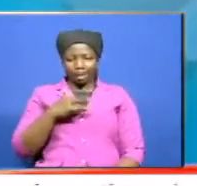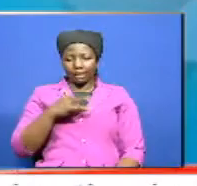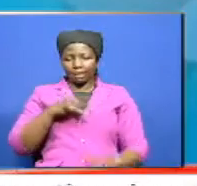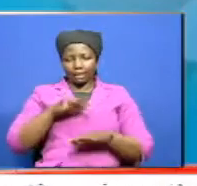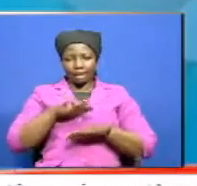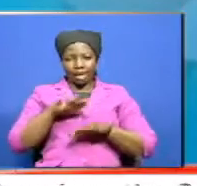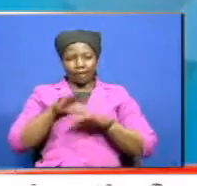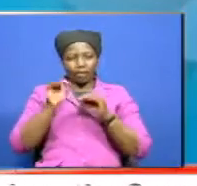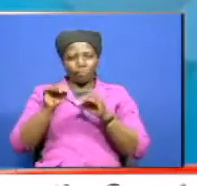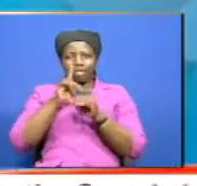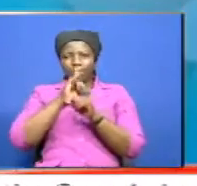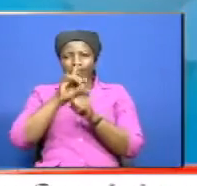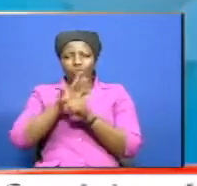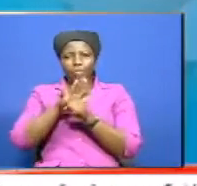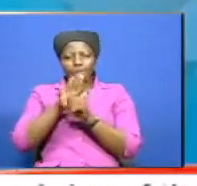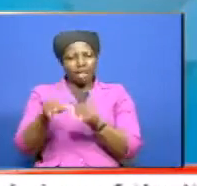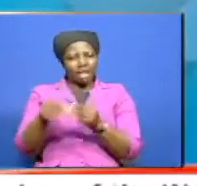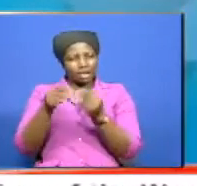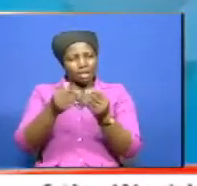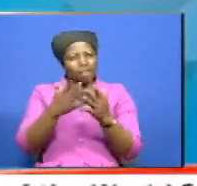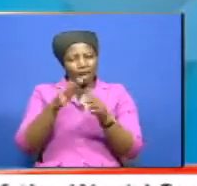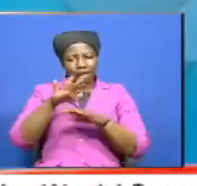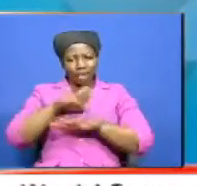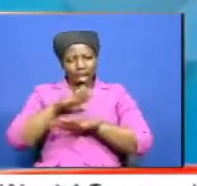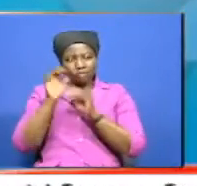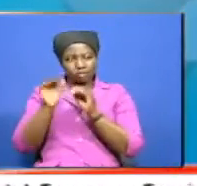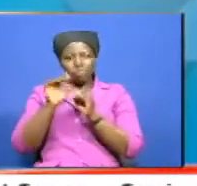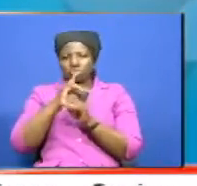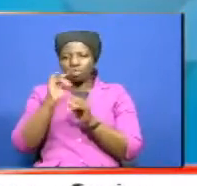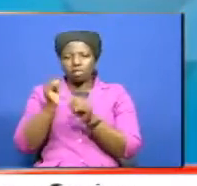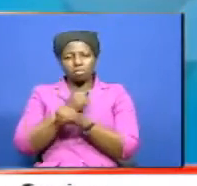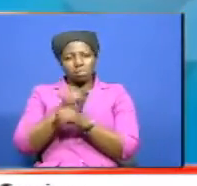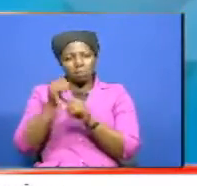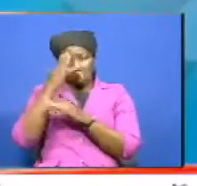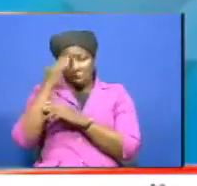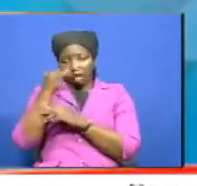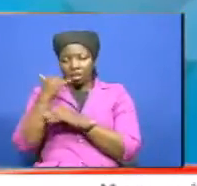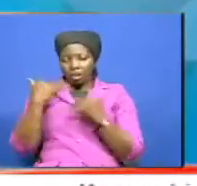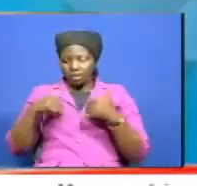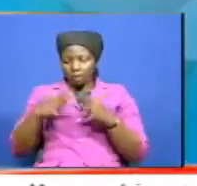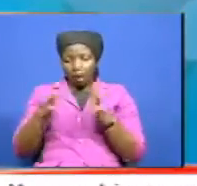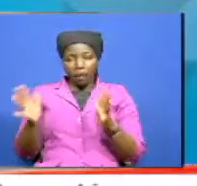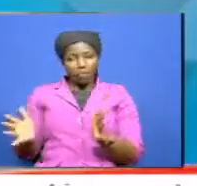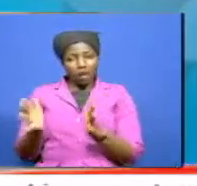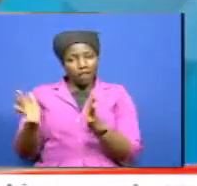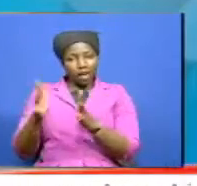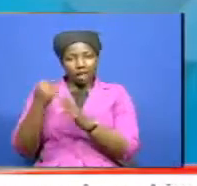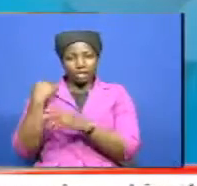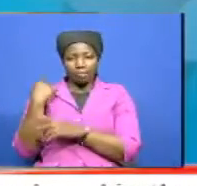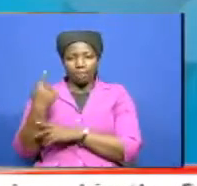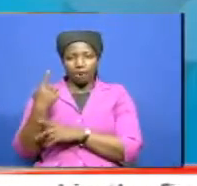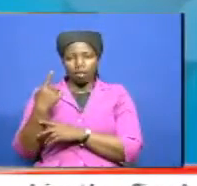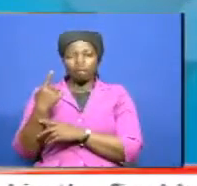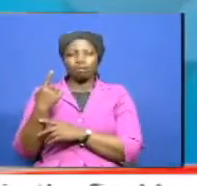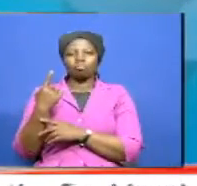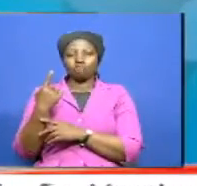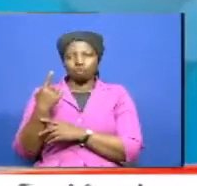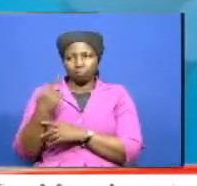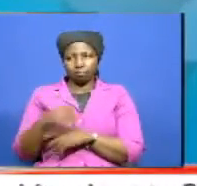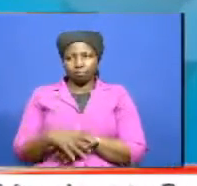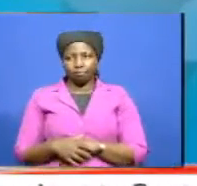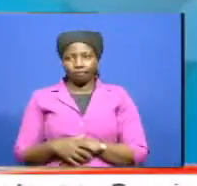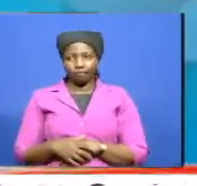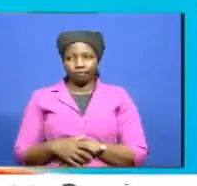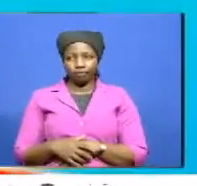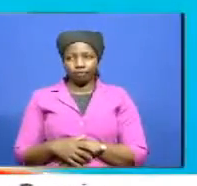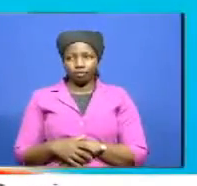the assurances that they're being given are not sufficient. So you cannot, because player welfare is put first. I'd like to remove, you know, the politics out of it.